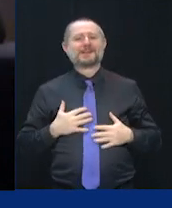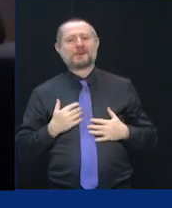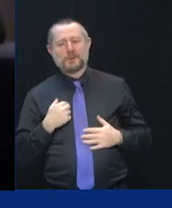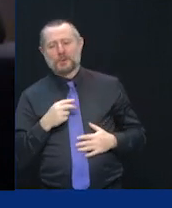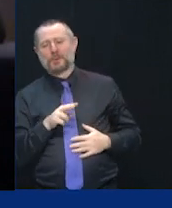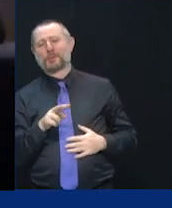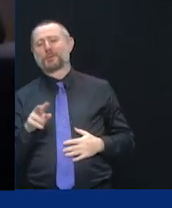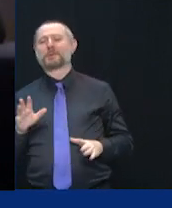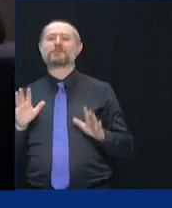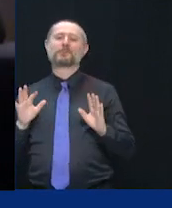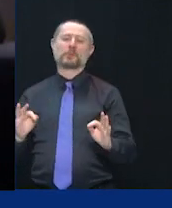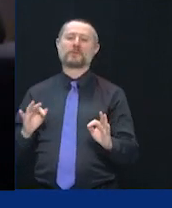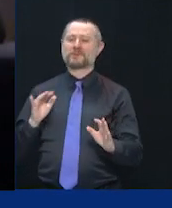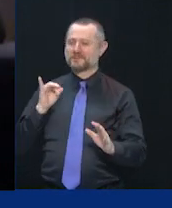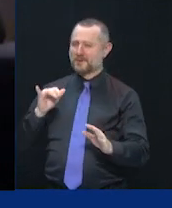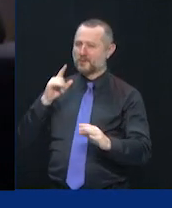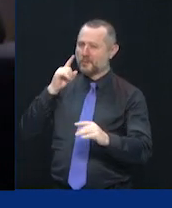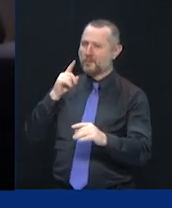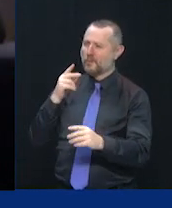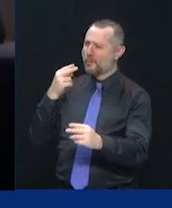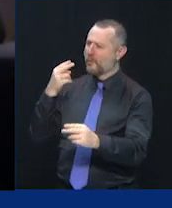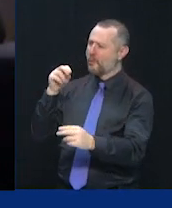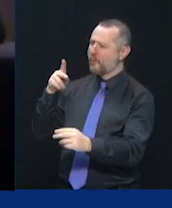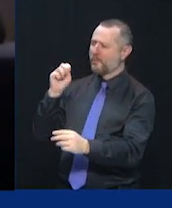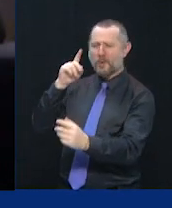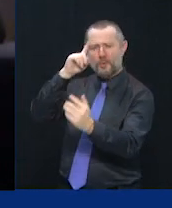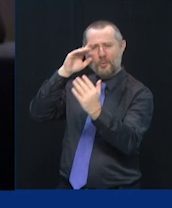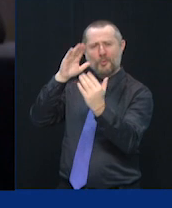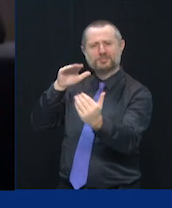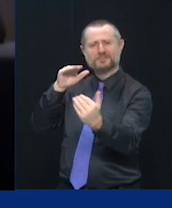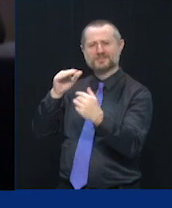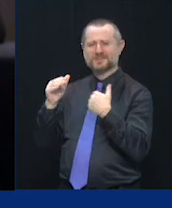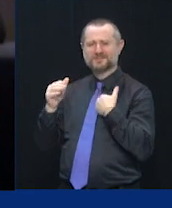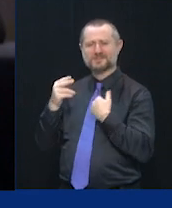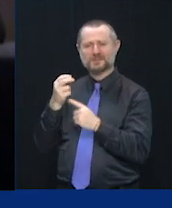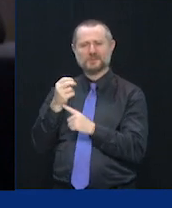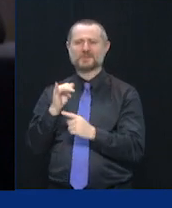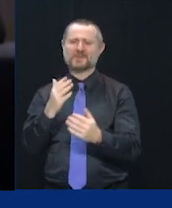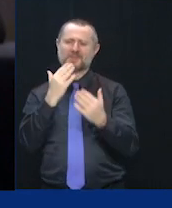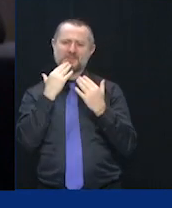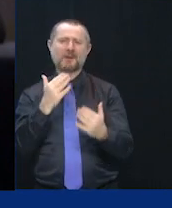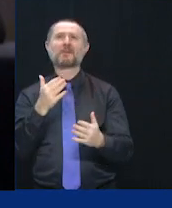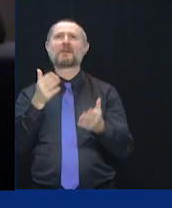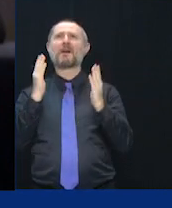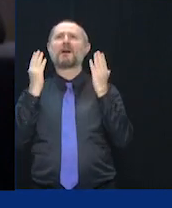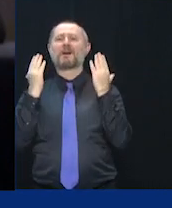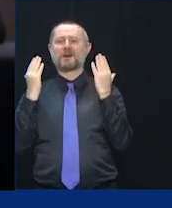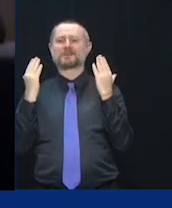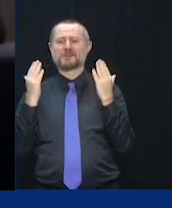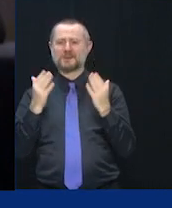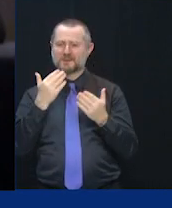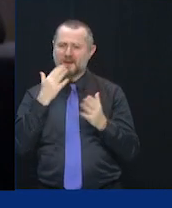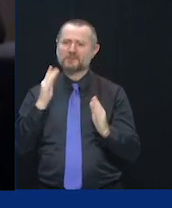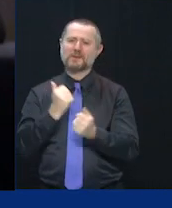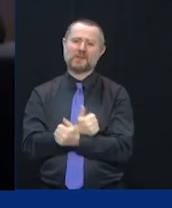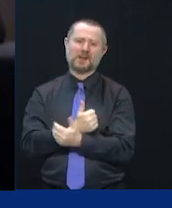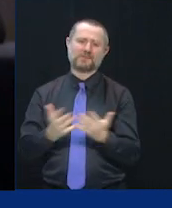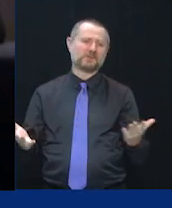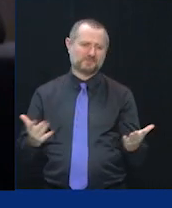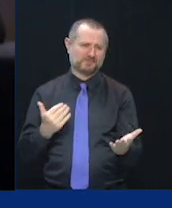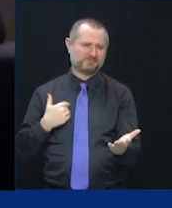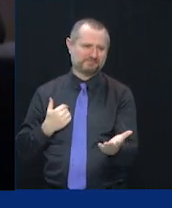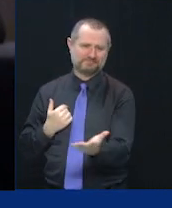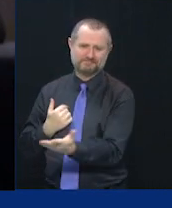about. Hope is the name of the game right now. And thank God, yes, thank God for everything because